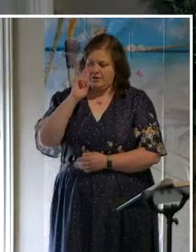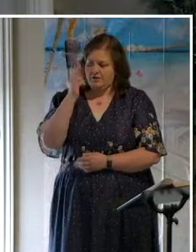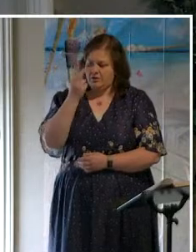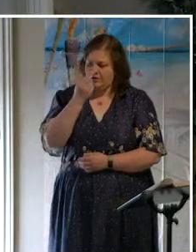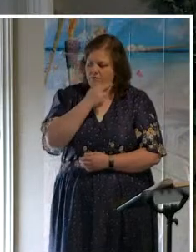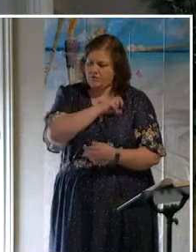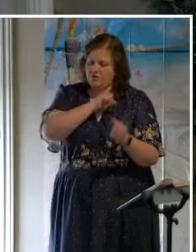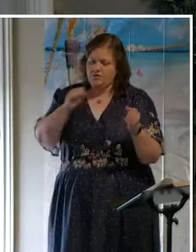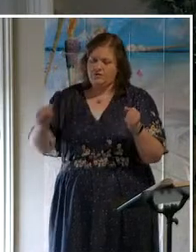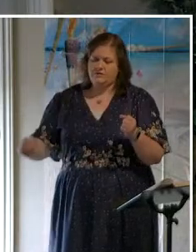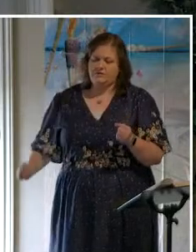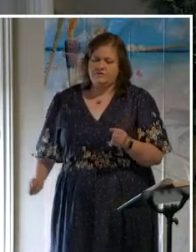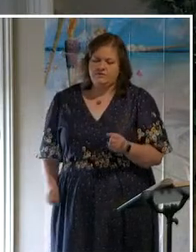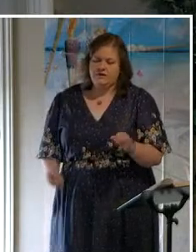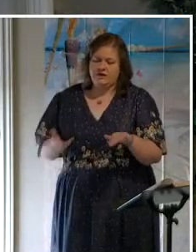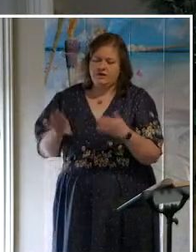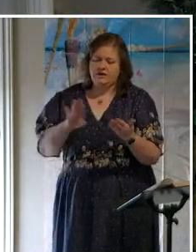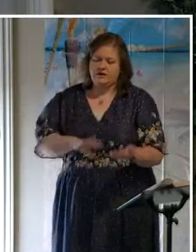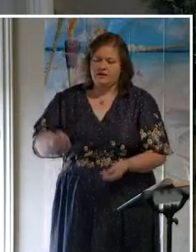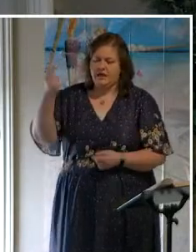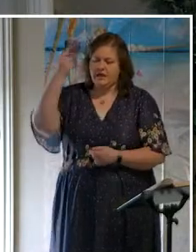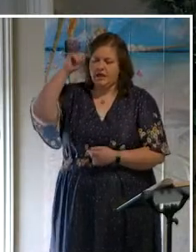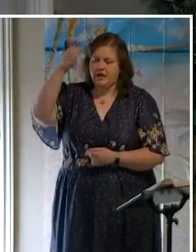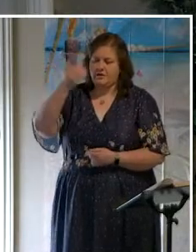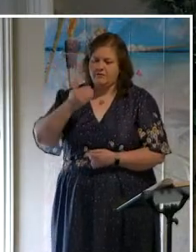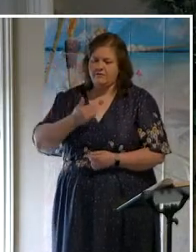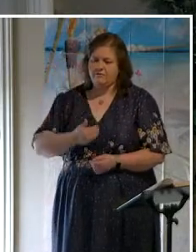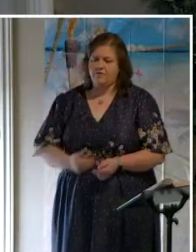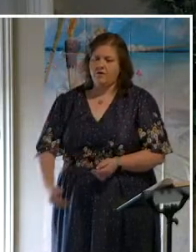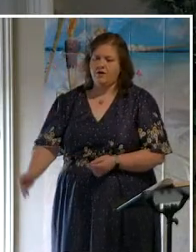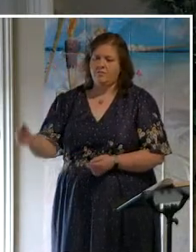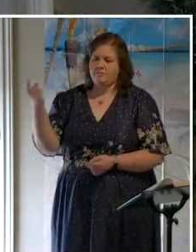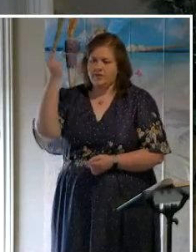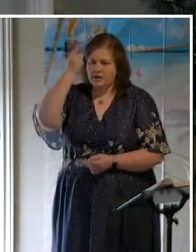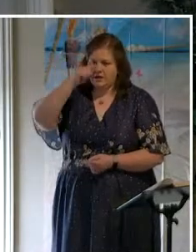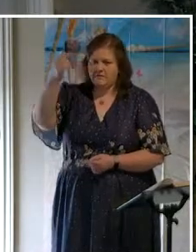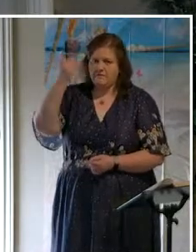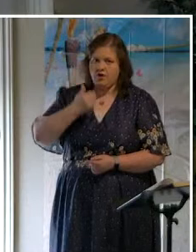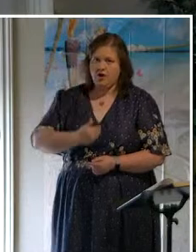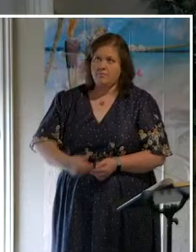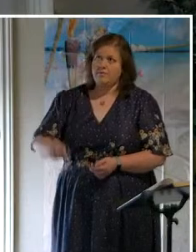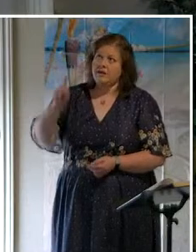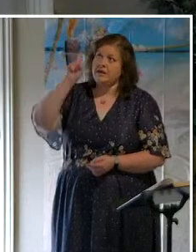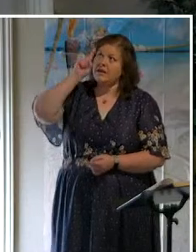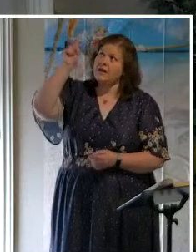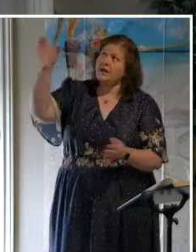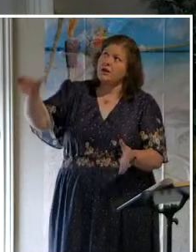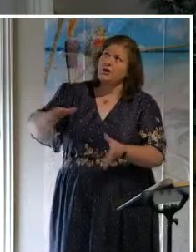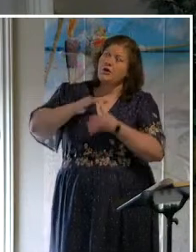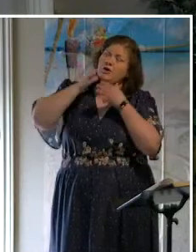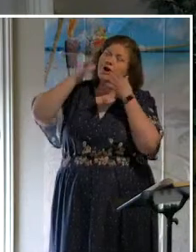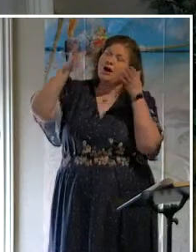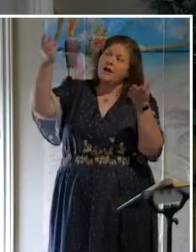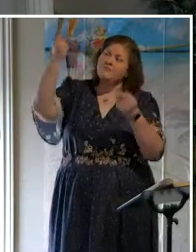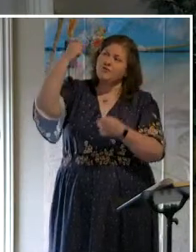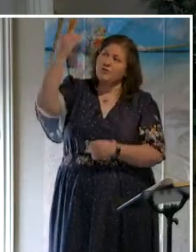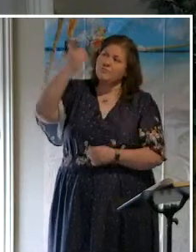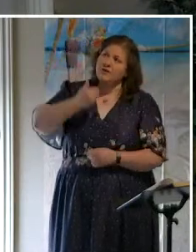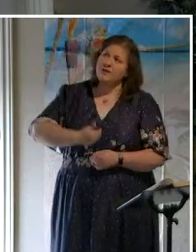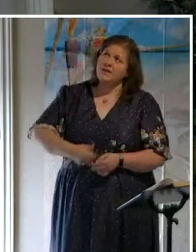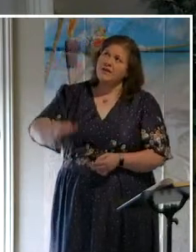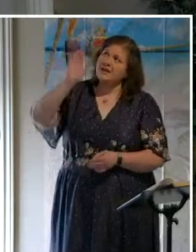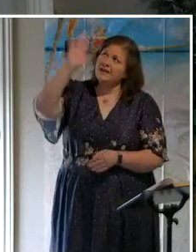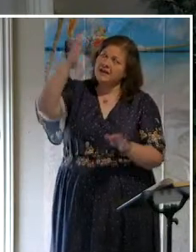Sharon died for me. It was for me, he cried, for